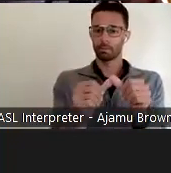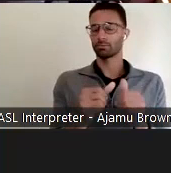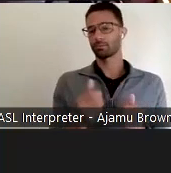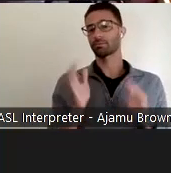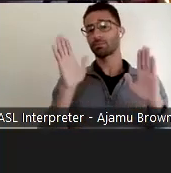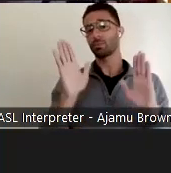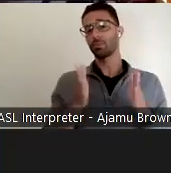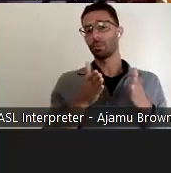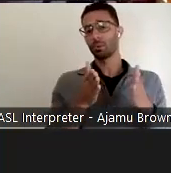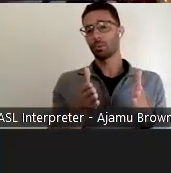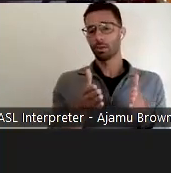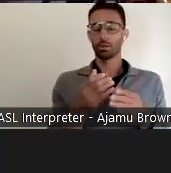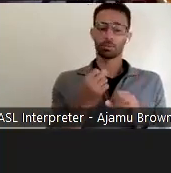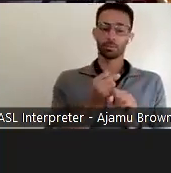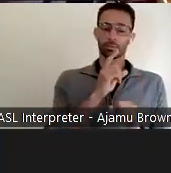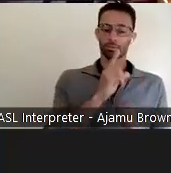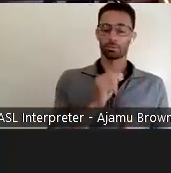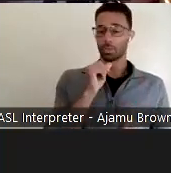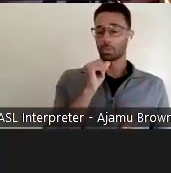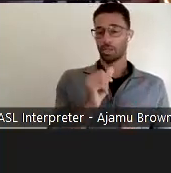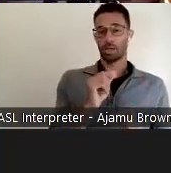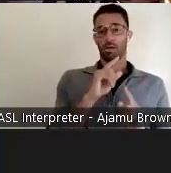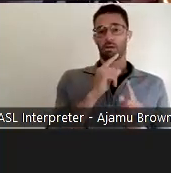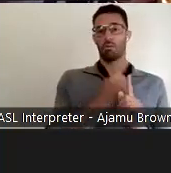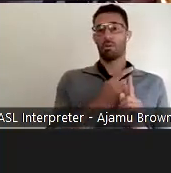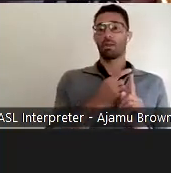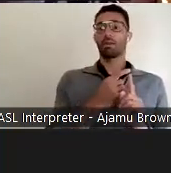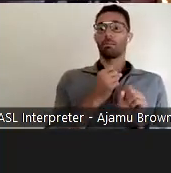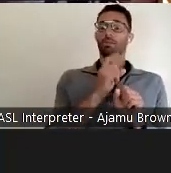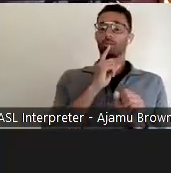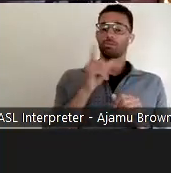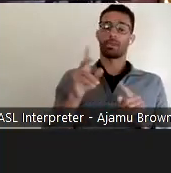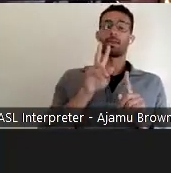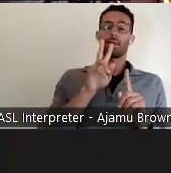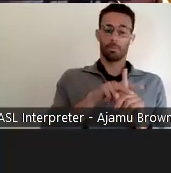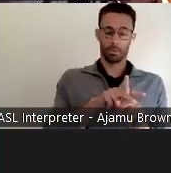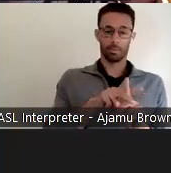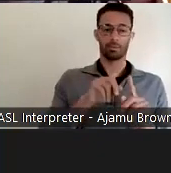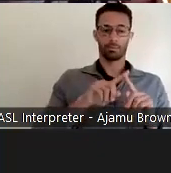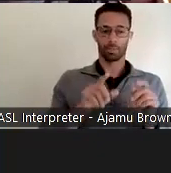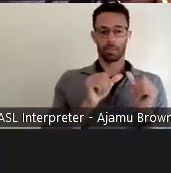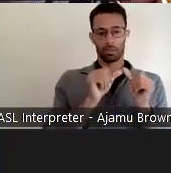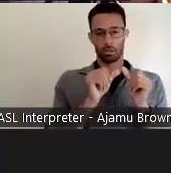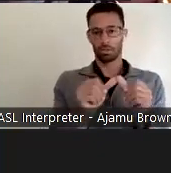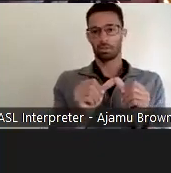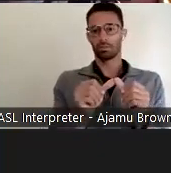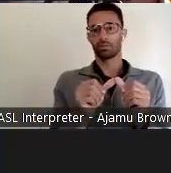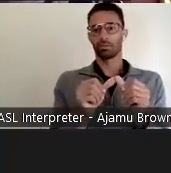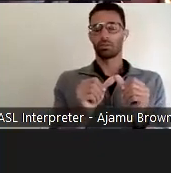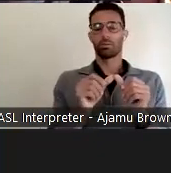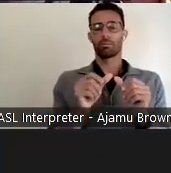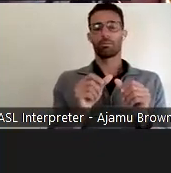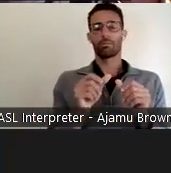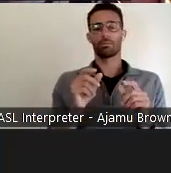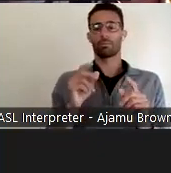that not just that they have implemented it up front, but being able to continue that constant oversight over them to